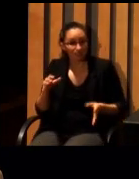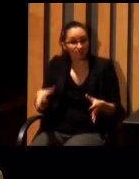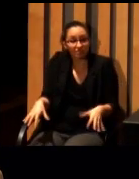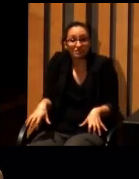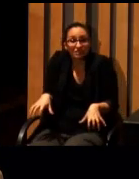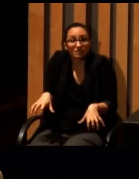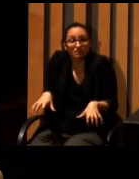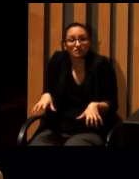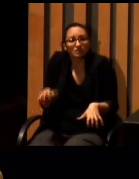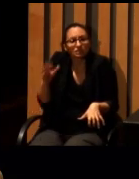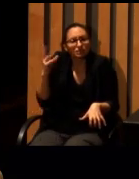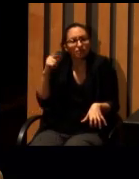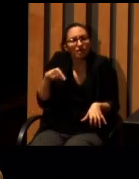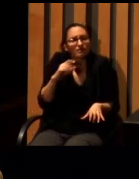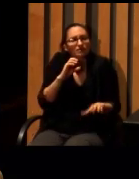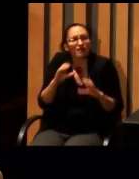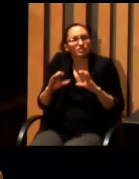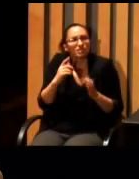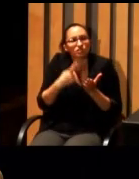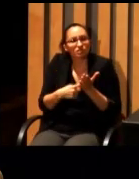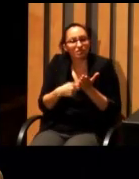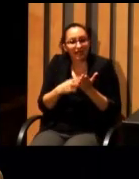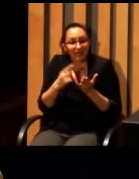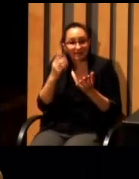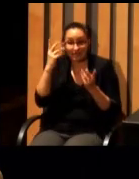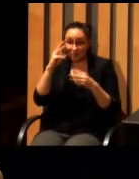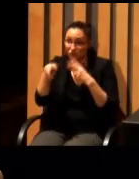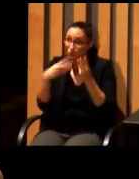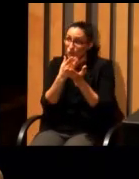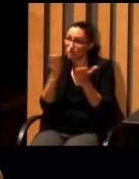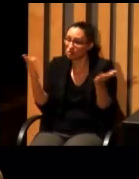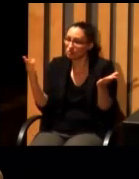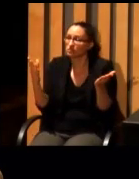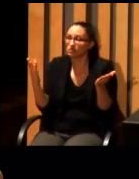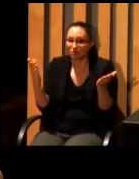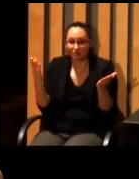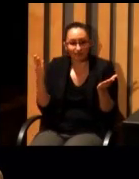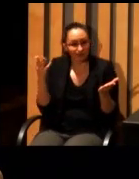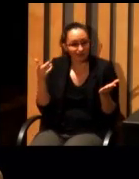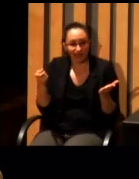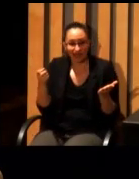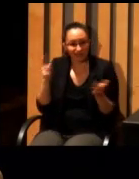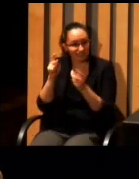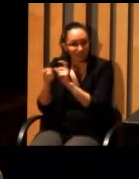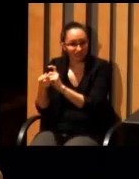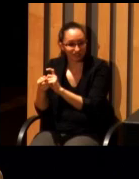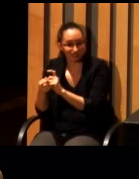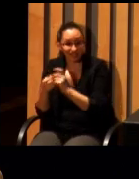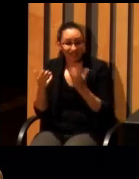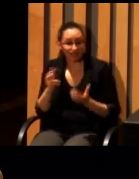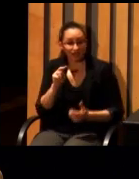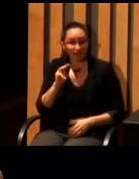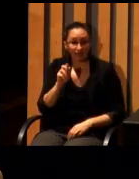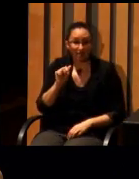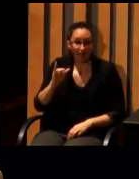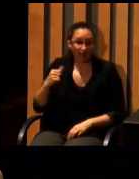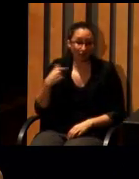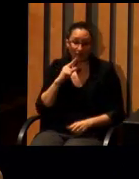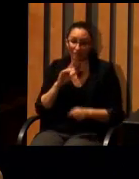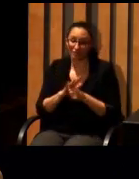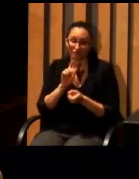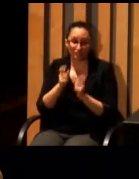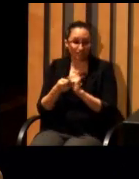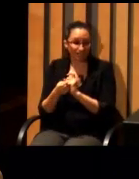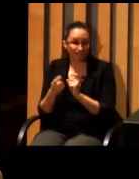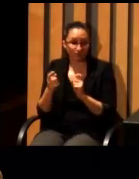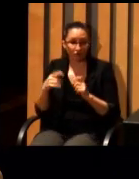little bit more about this conversation and about the world as a whole. Here at NMAI, we are committed to education. We host discussions like this discussion.